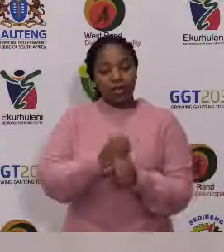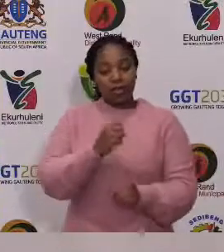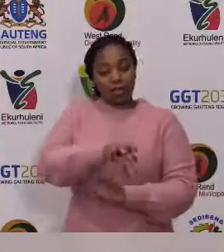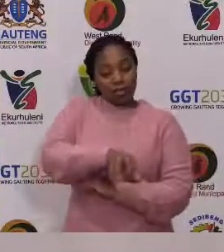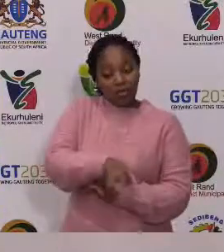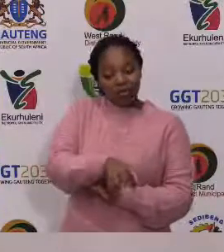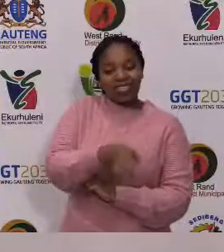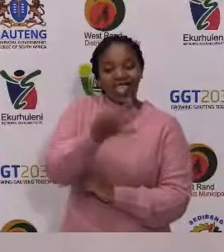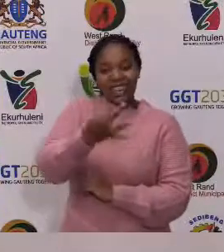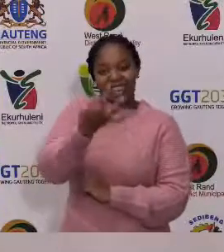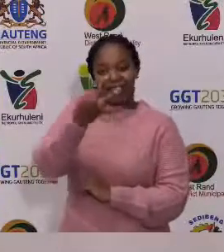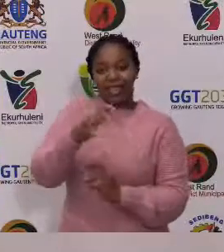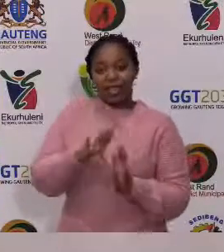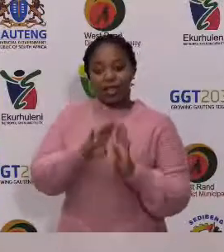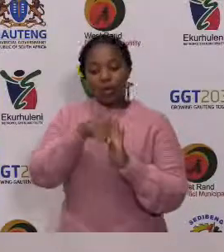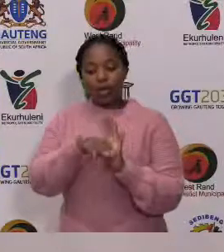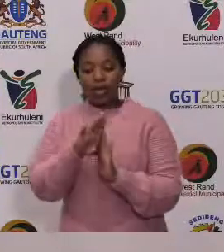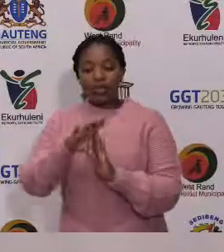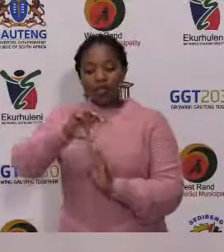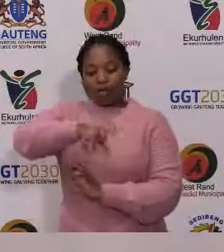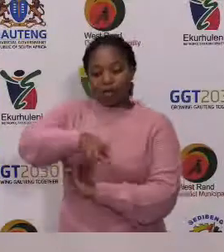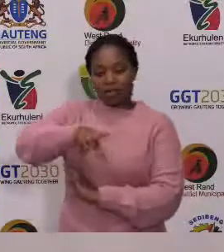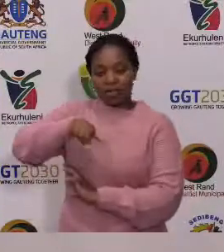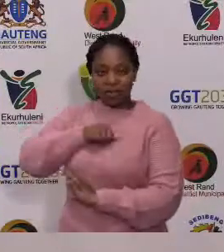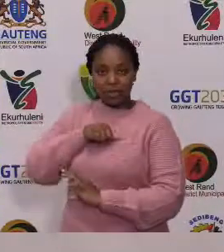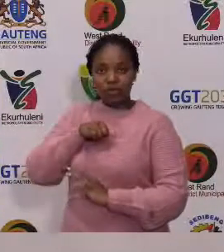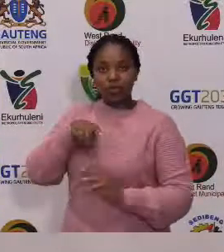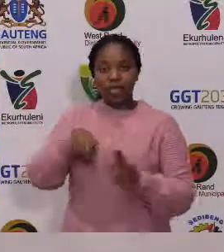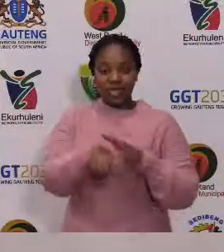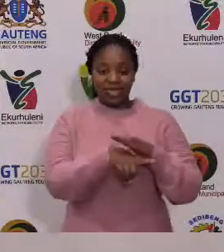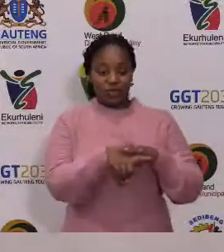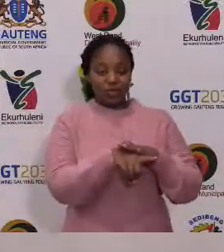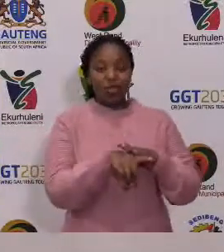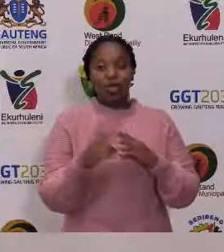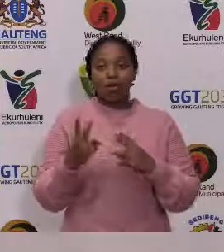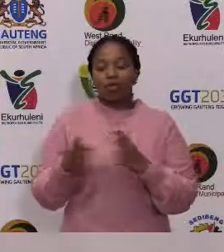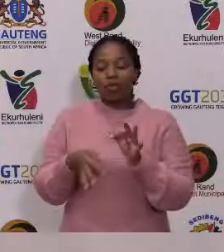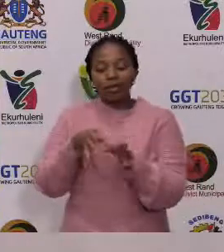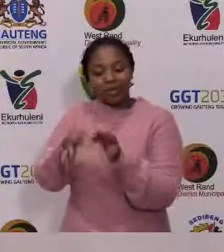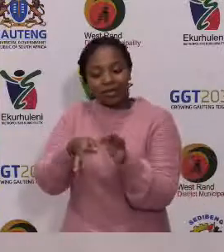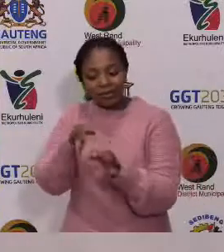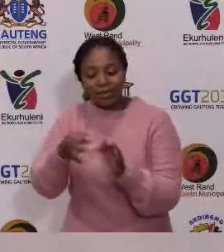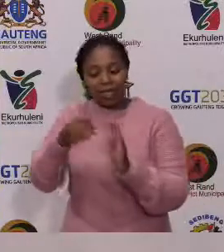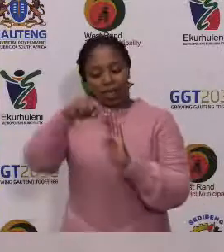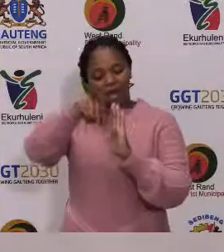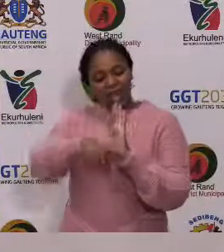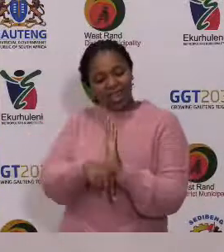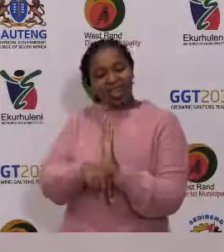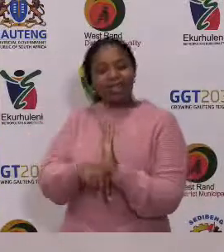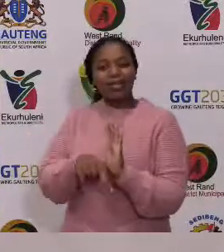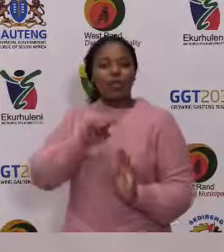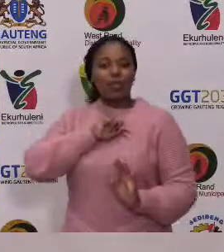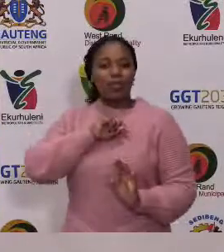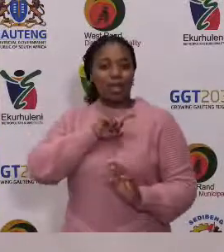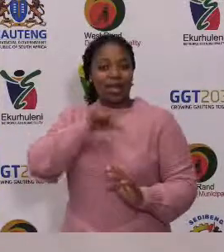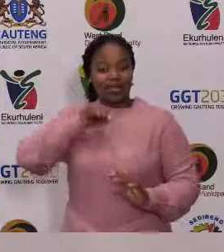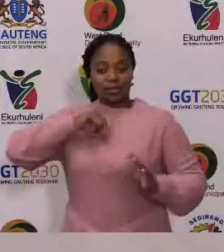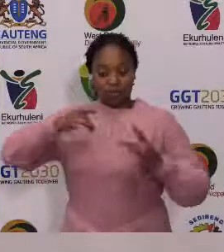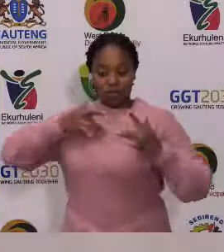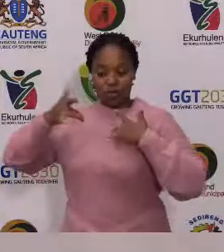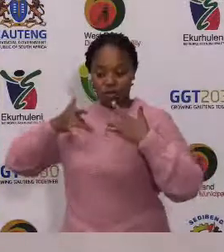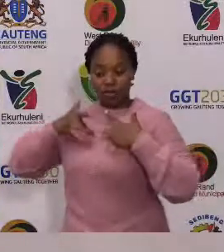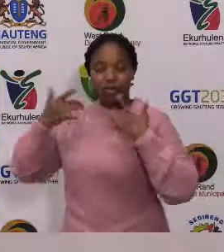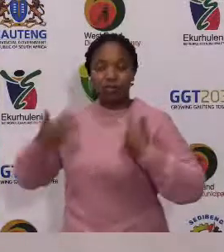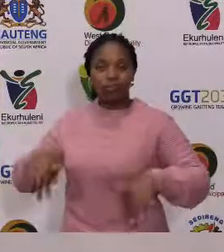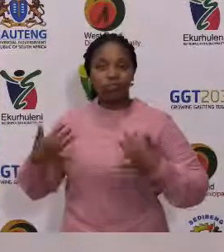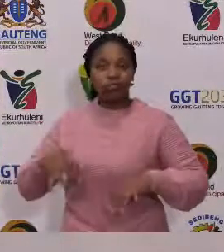indices for our province and districts and sub-districts. And he's going to talk a little bit more to just highlight why we're concerned about the numbers